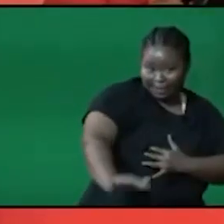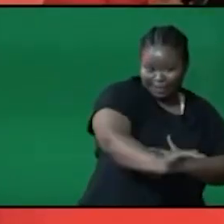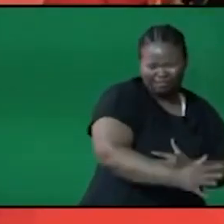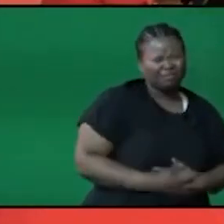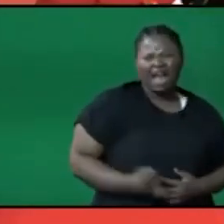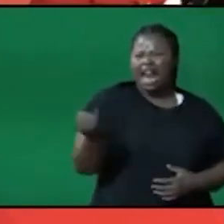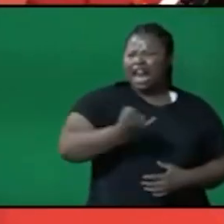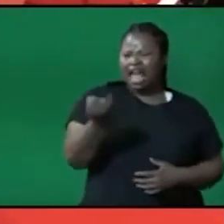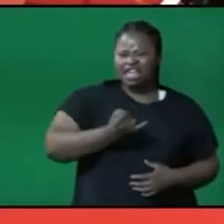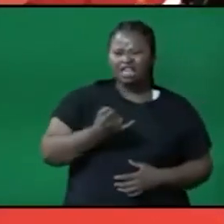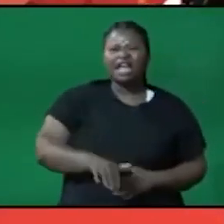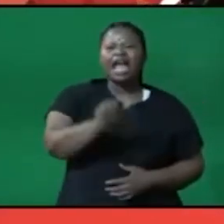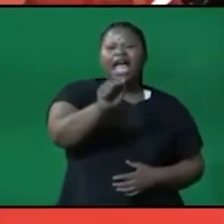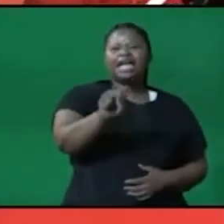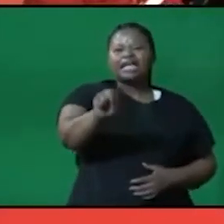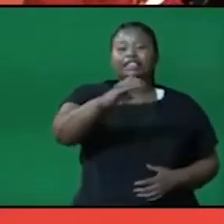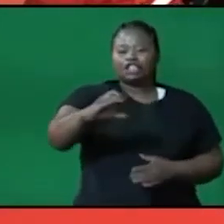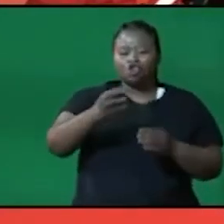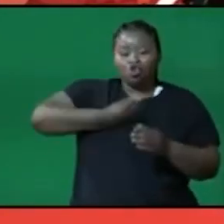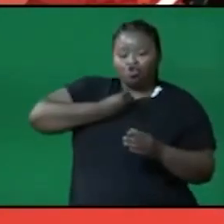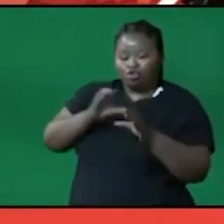Like the youth league, the ANC youth league.